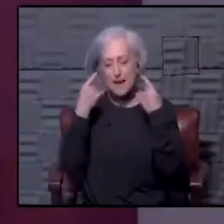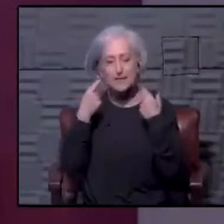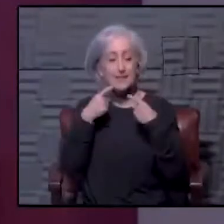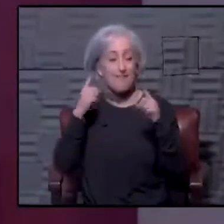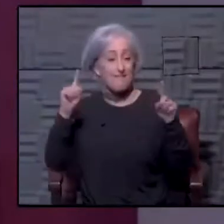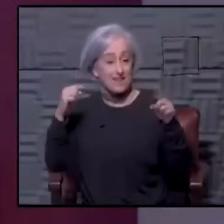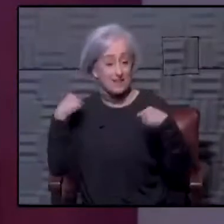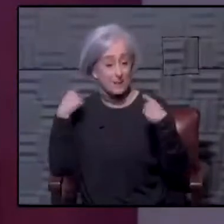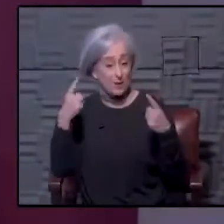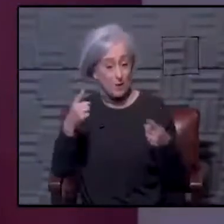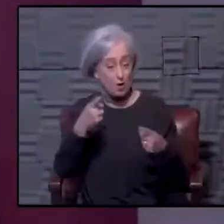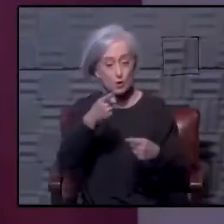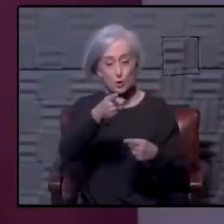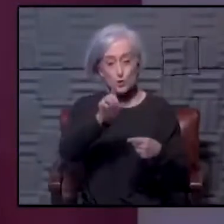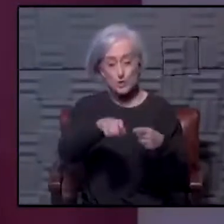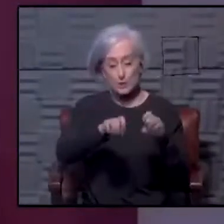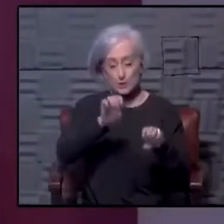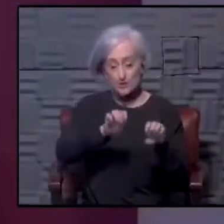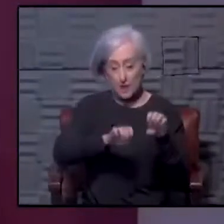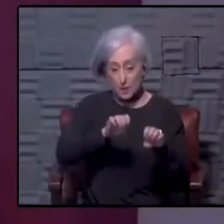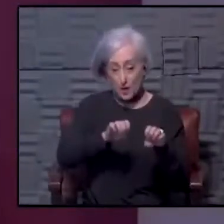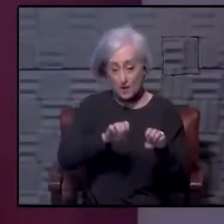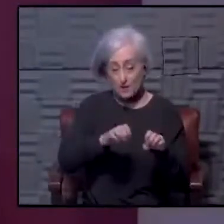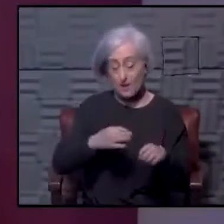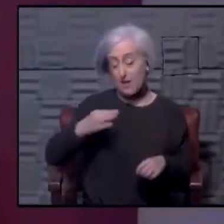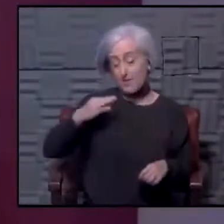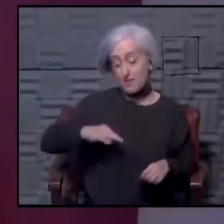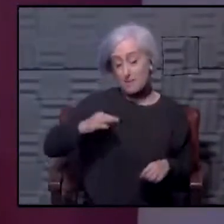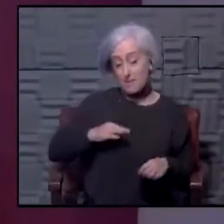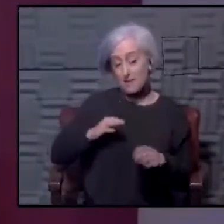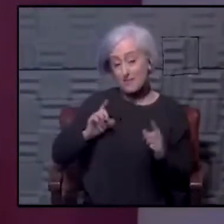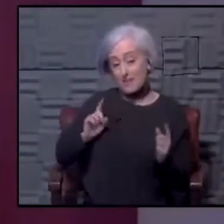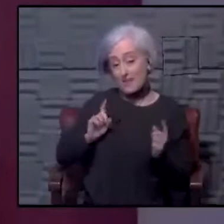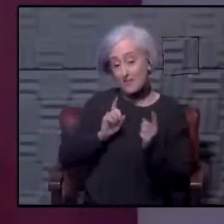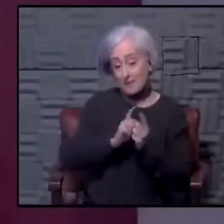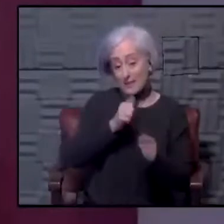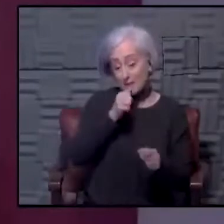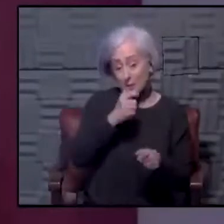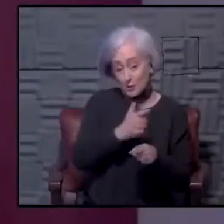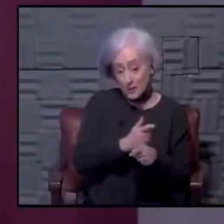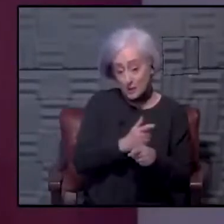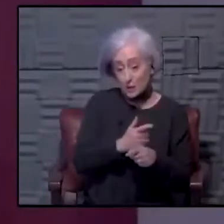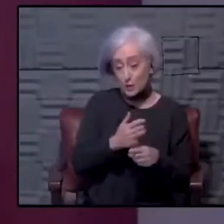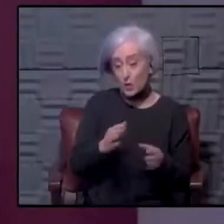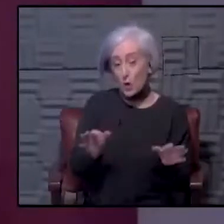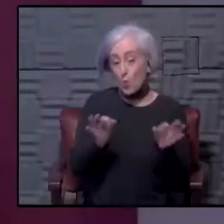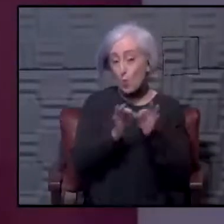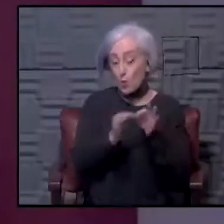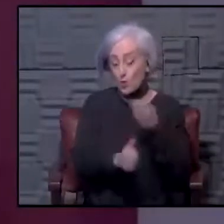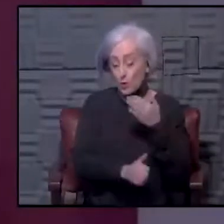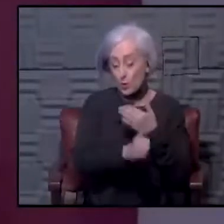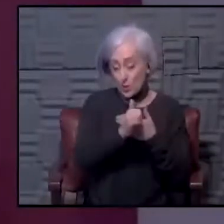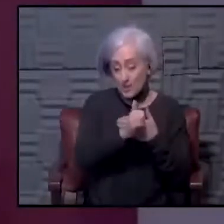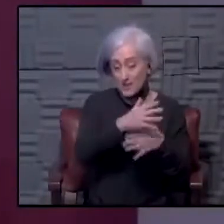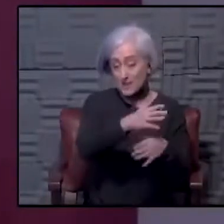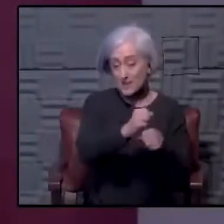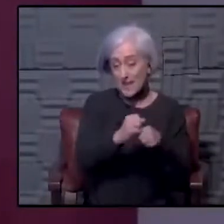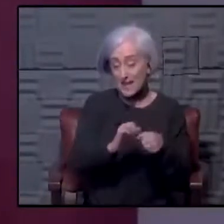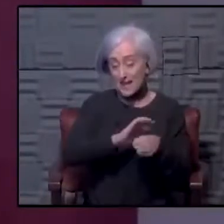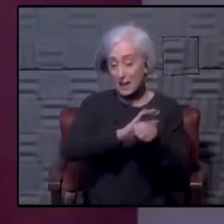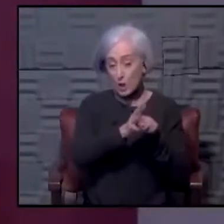evaluate, is the benefit of getting together worth the risk of potentially getting the